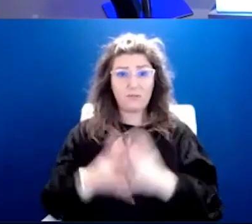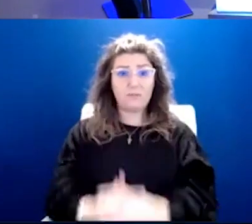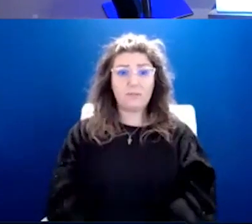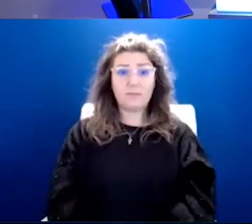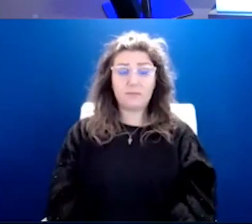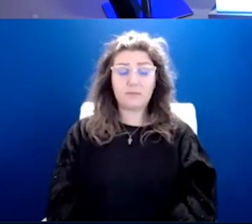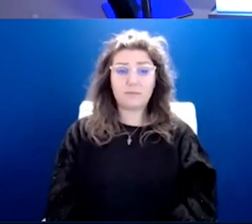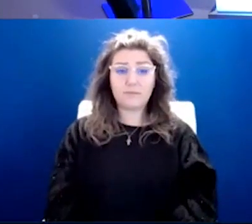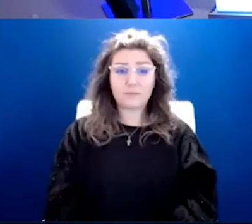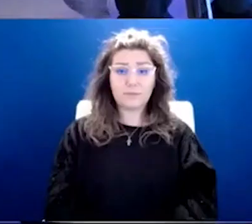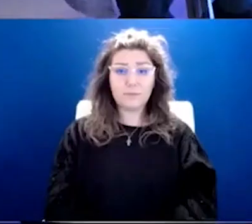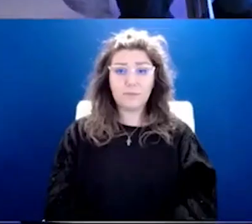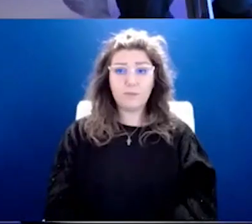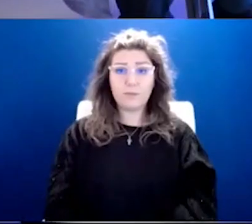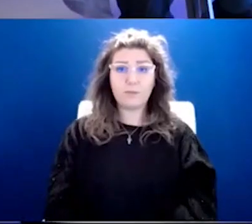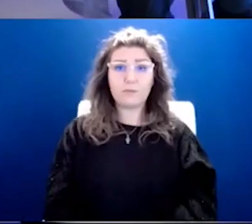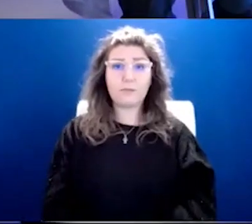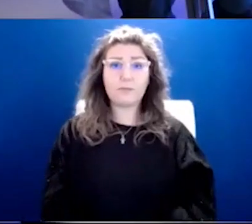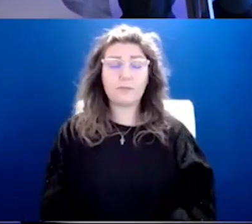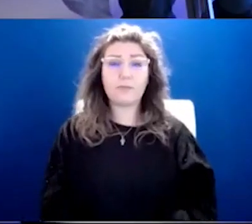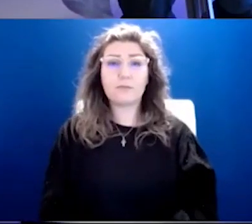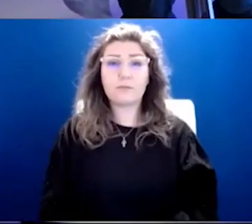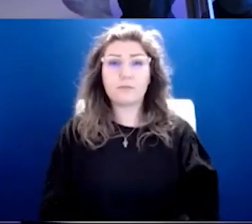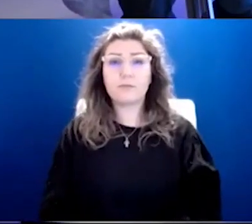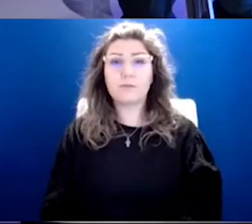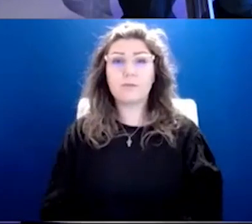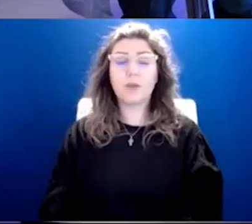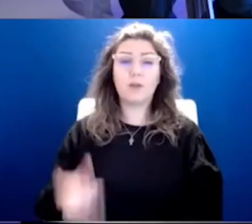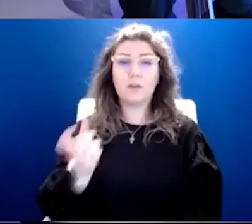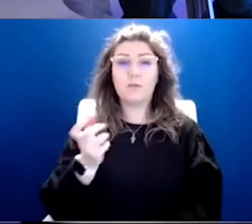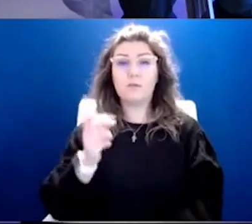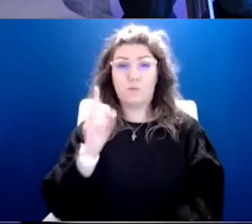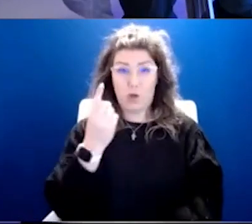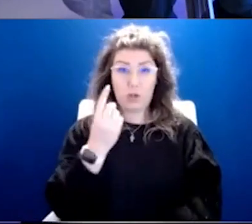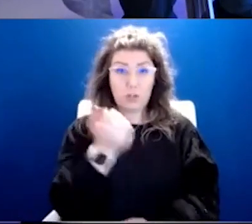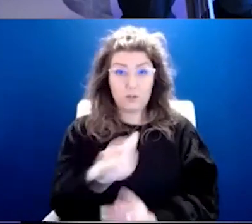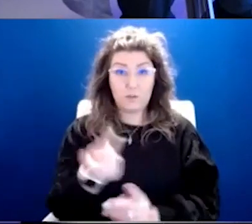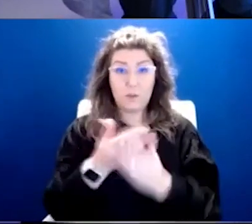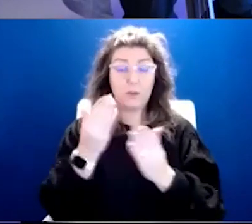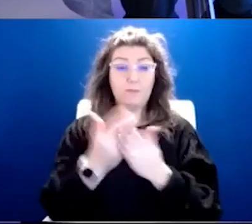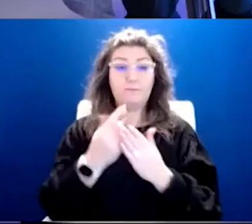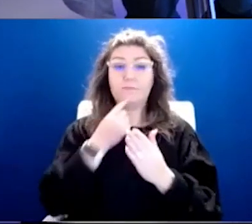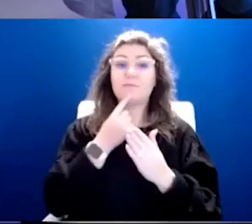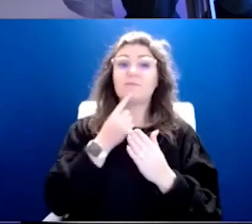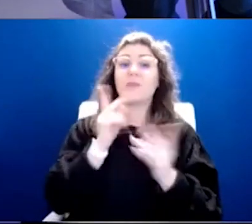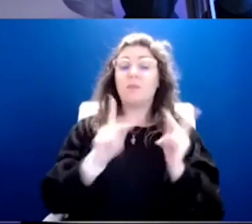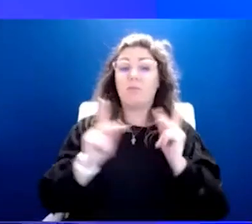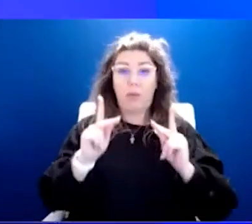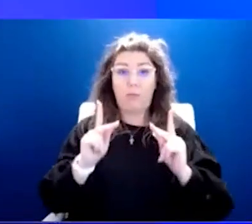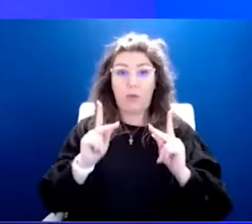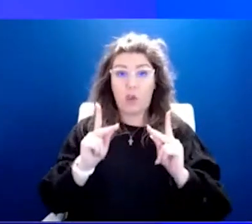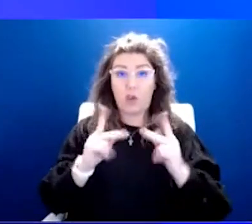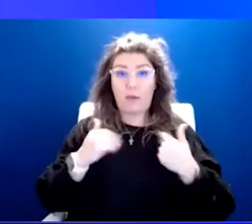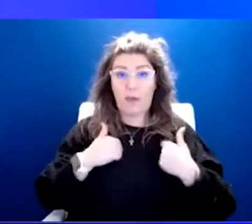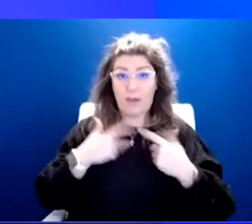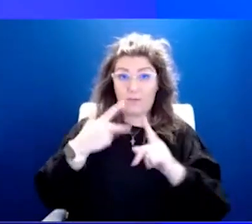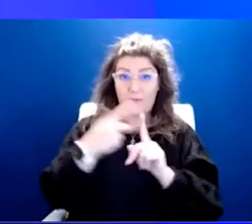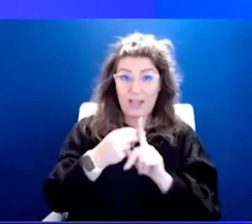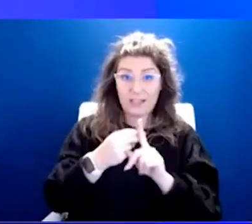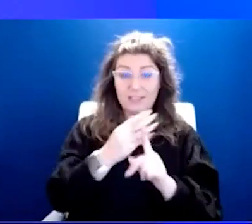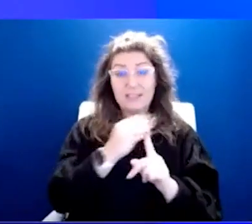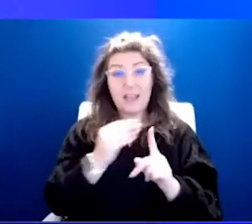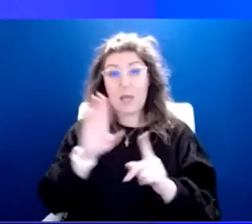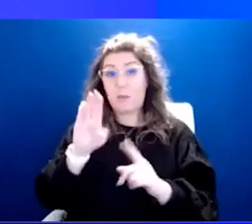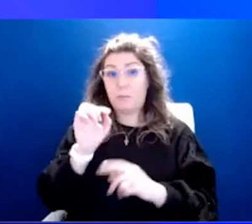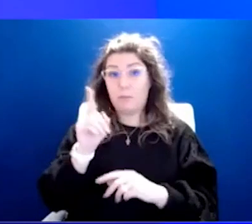things to say about that. The first is that we know that still, even people who have had vaccination, even people that are boosted